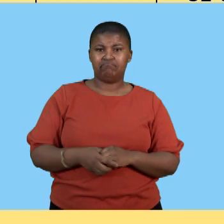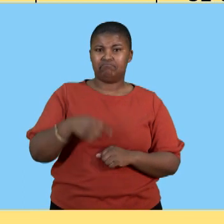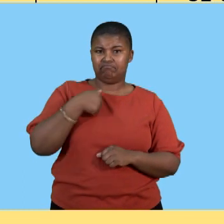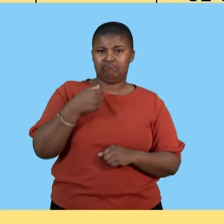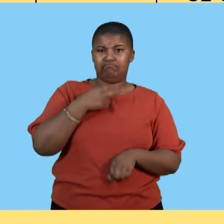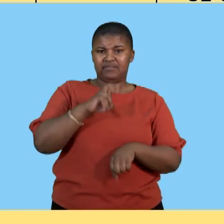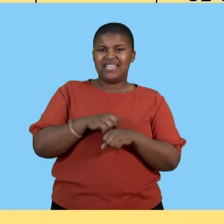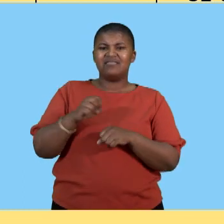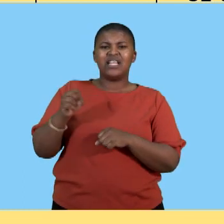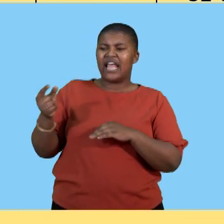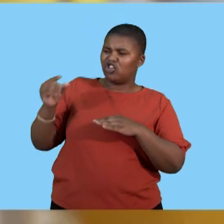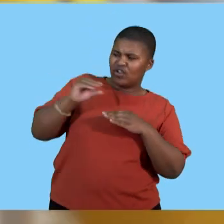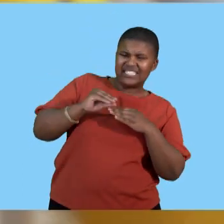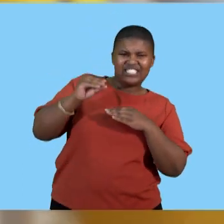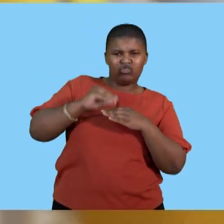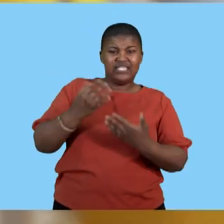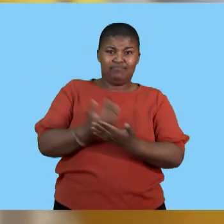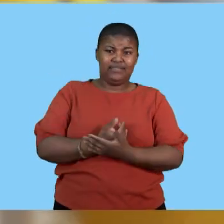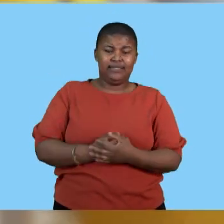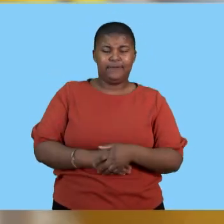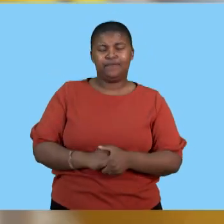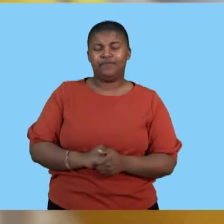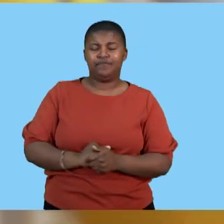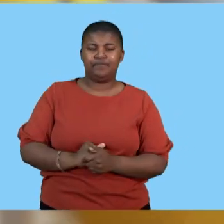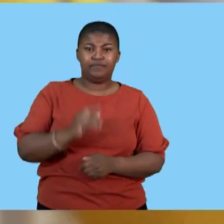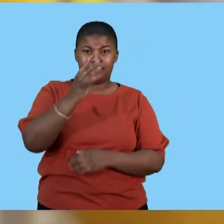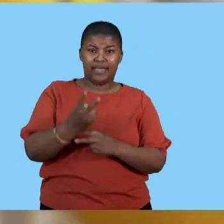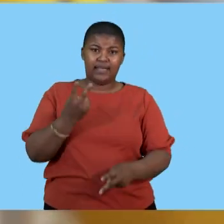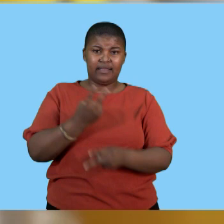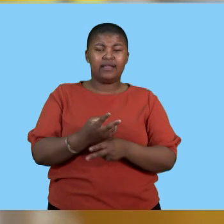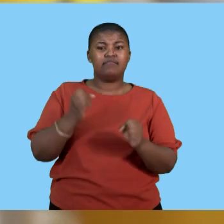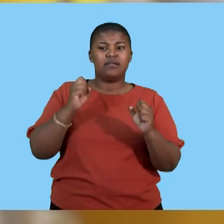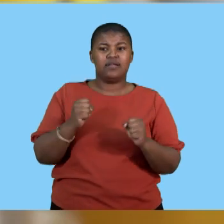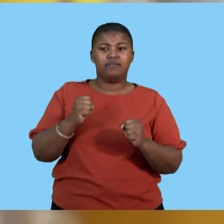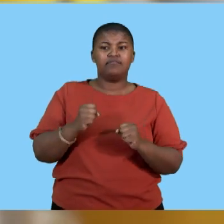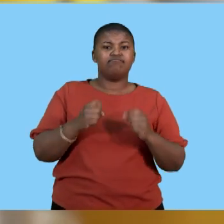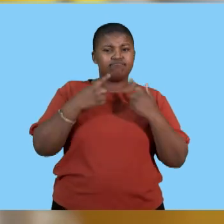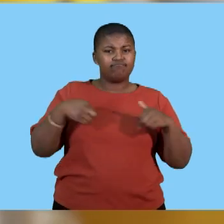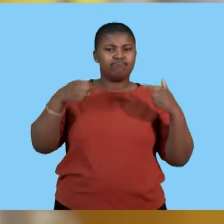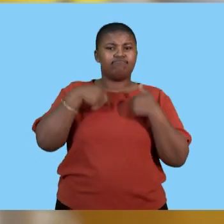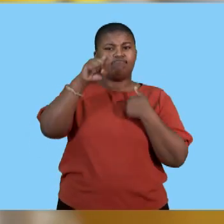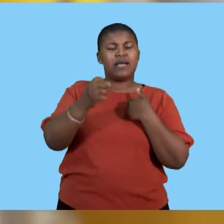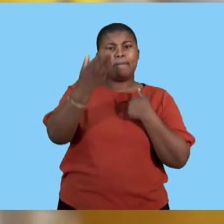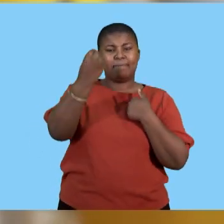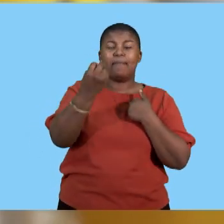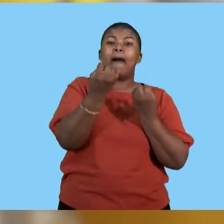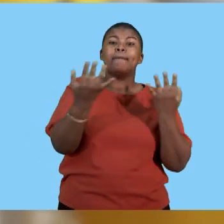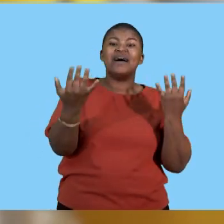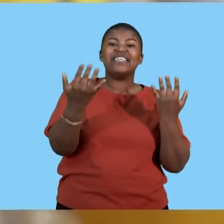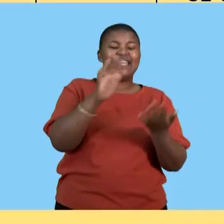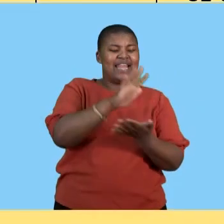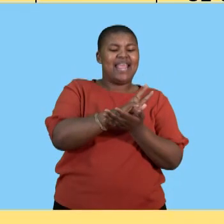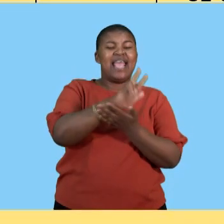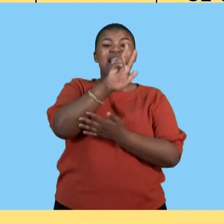that we have not yet received. Let me say it again, okay? Are you listening? We are supposed to